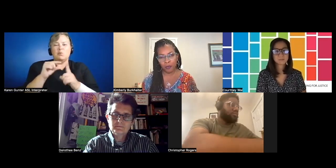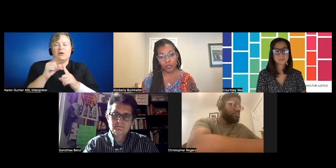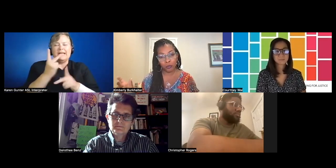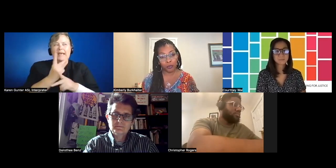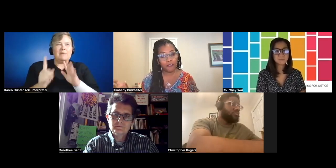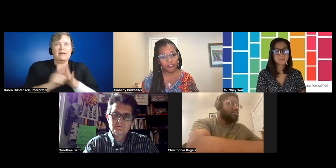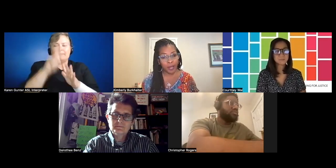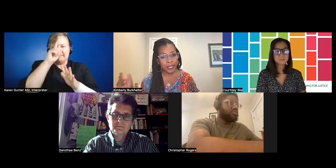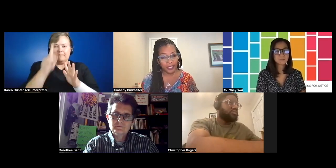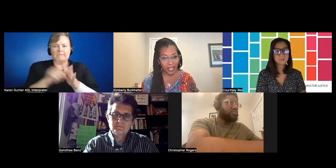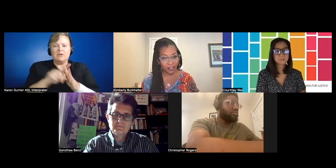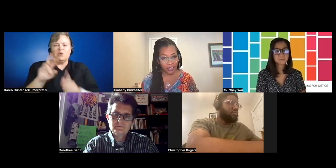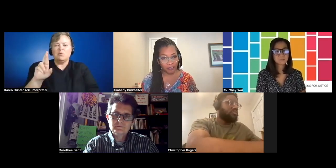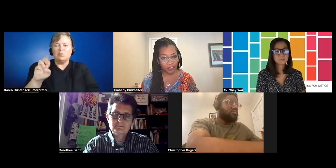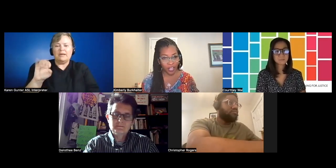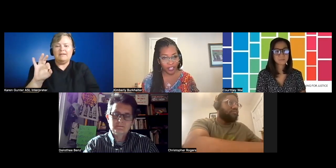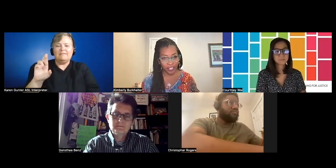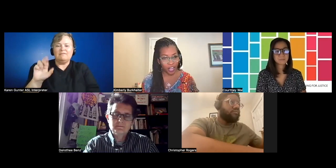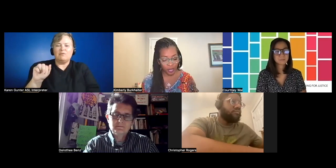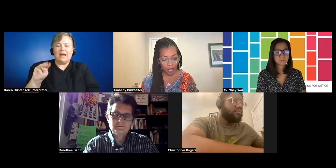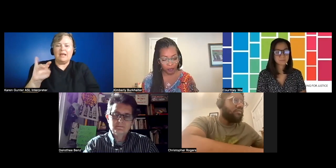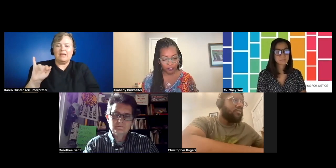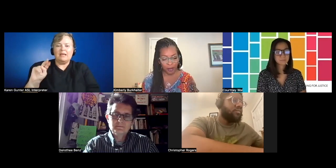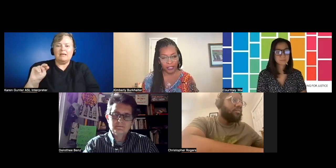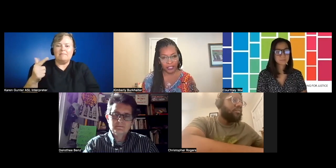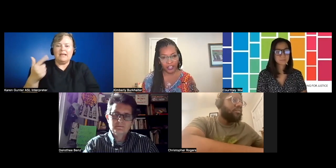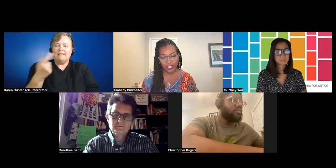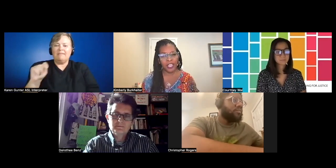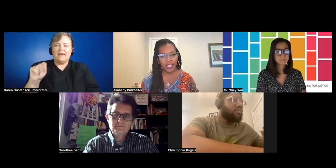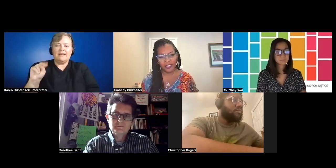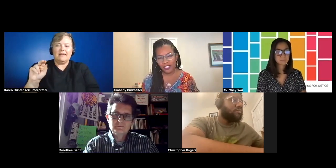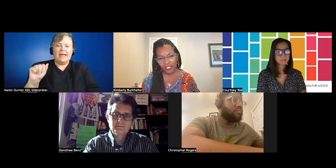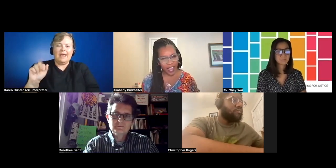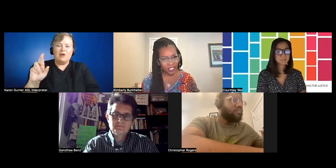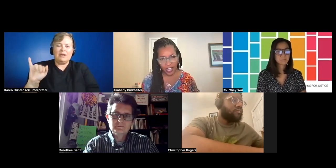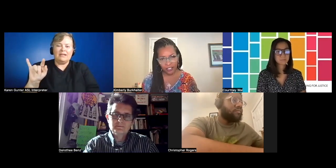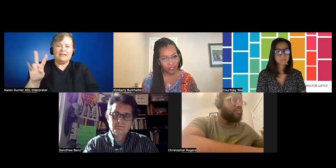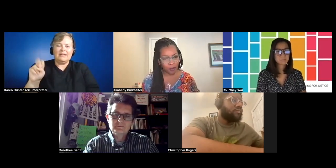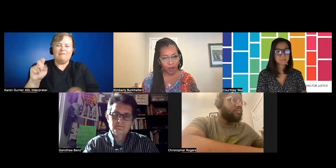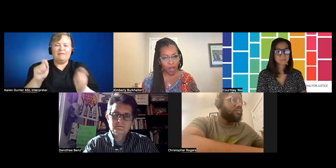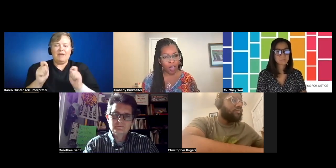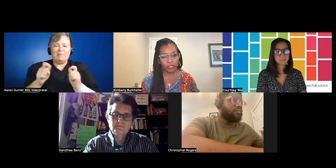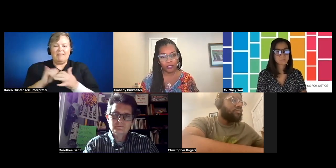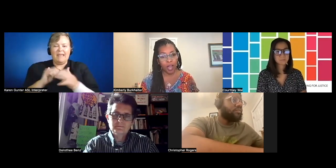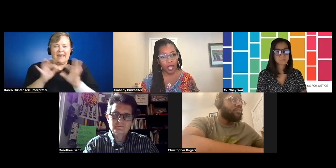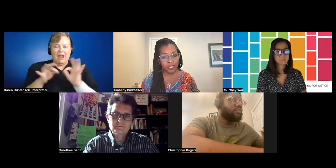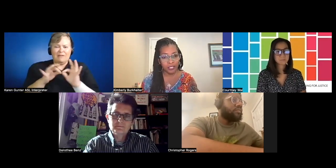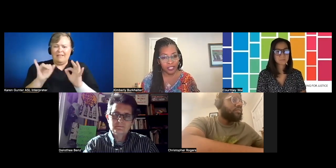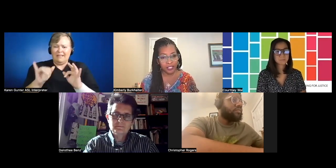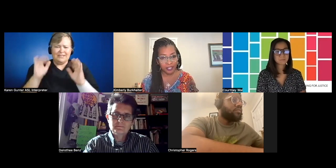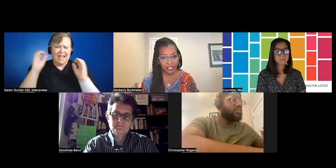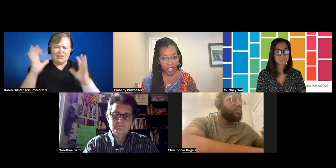to me was reframing the narrative. They talk about reframing the narrative. And these are educators from all